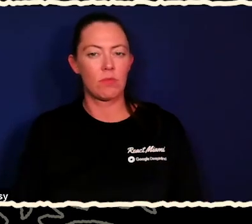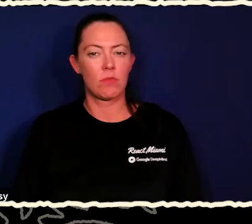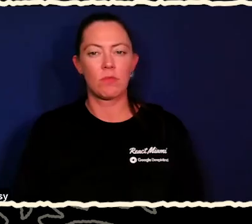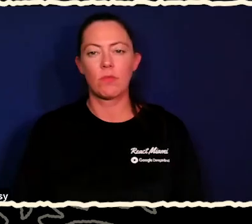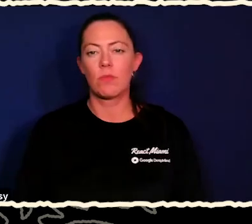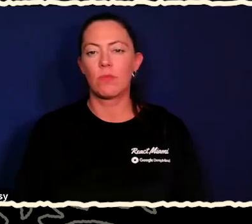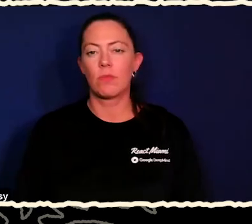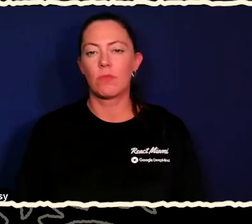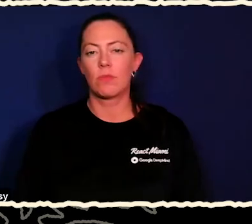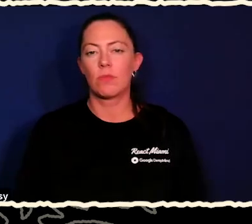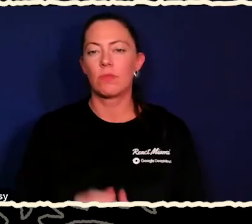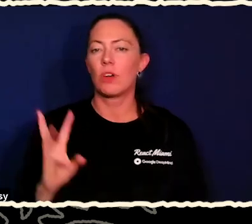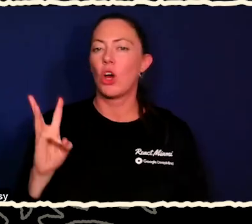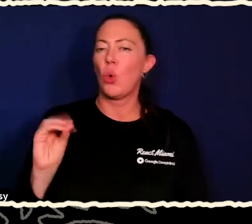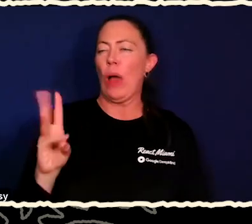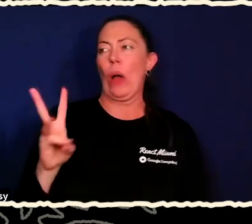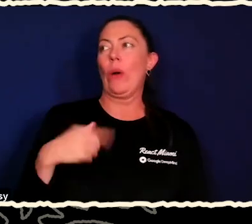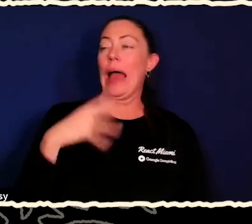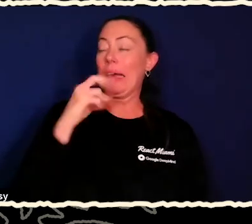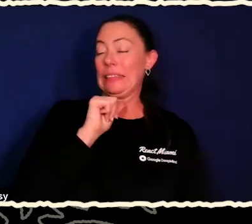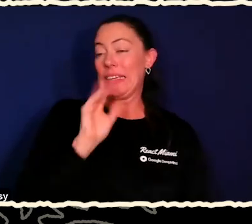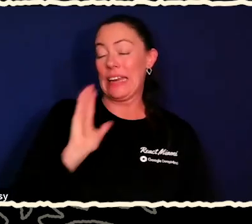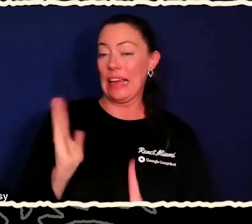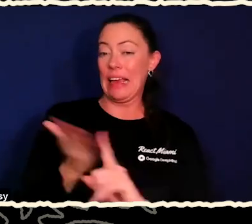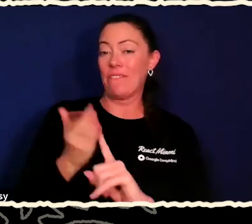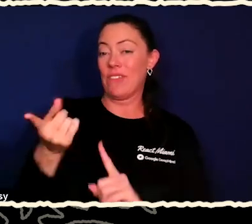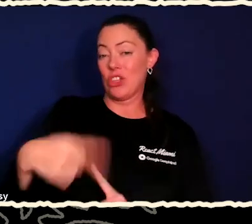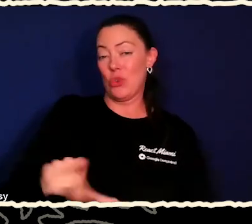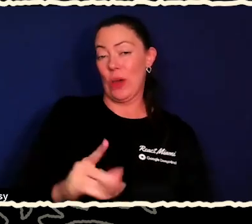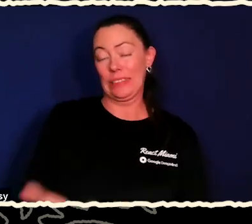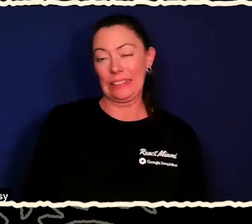Wow, I guess I didn't convince you guys enough.